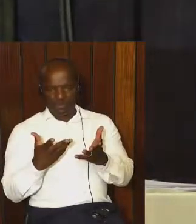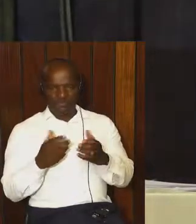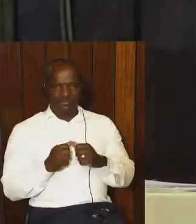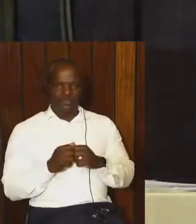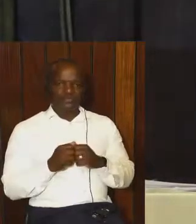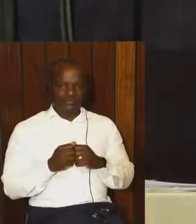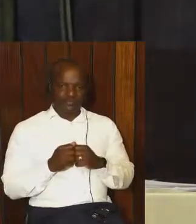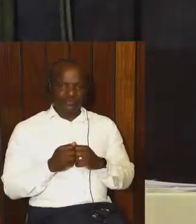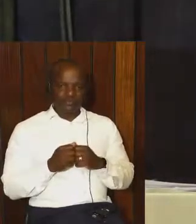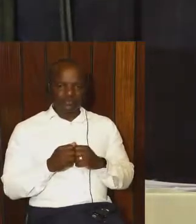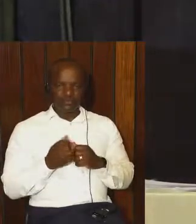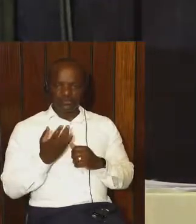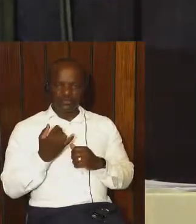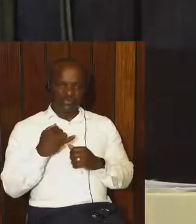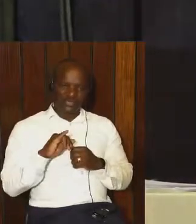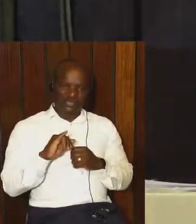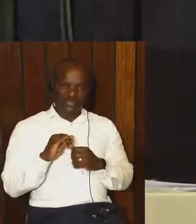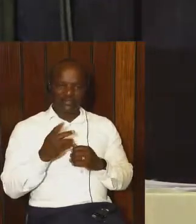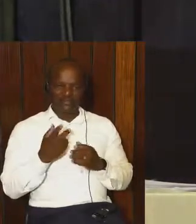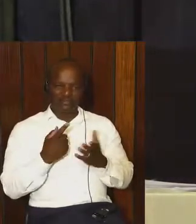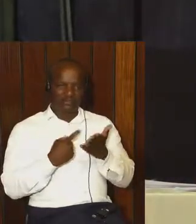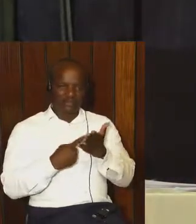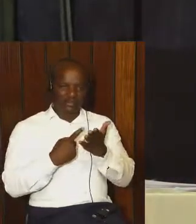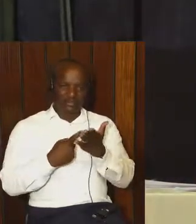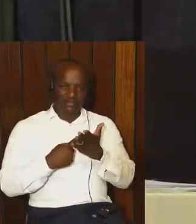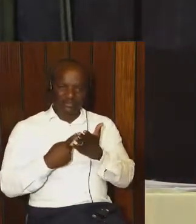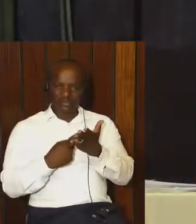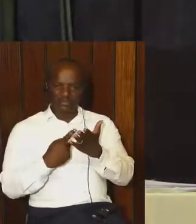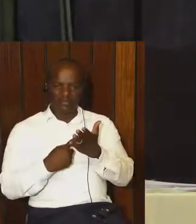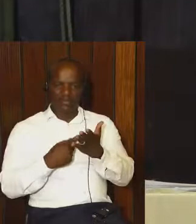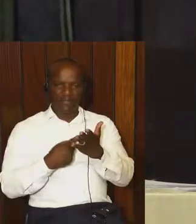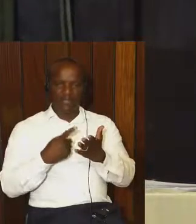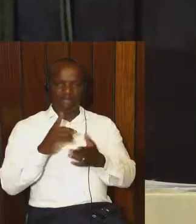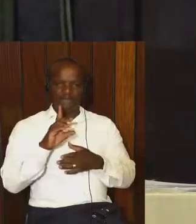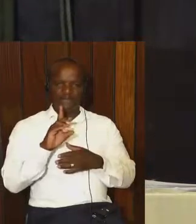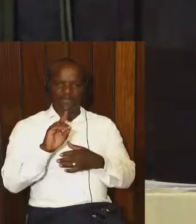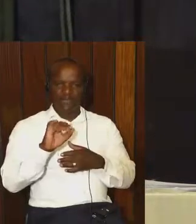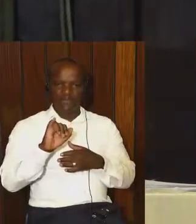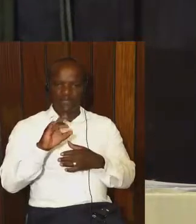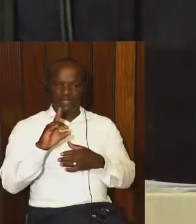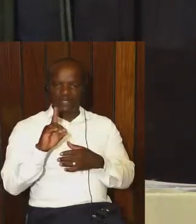Or you are still negotiating with DID?